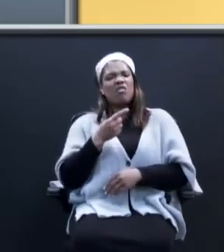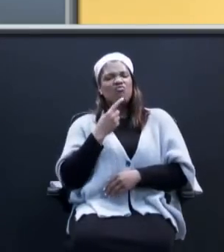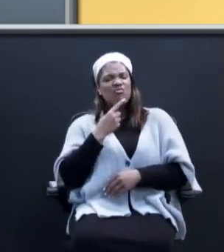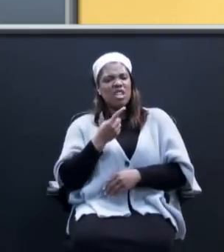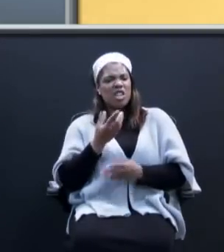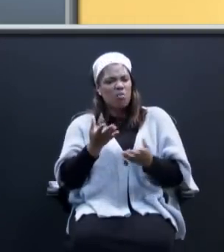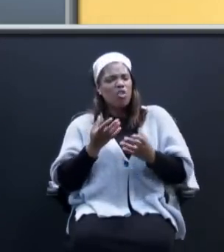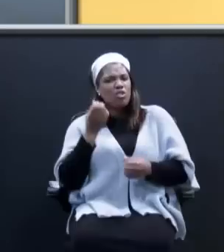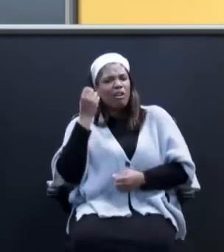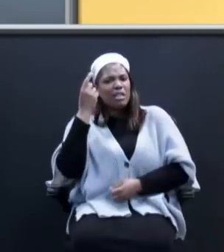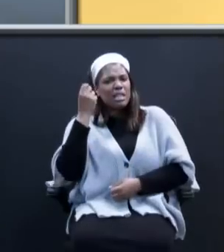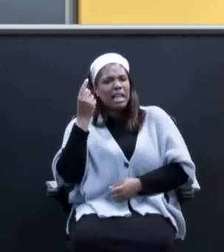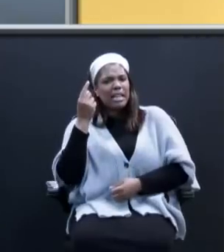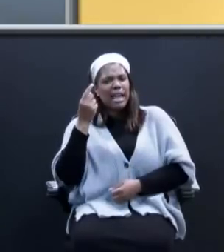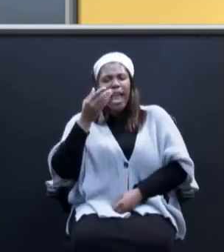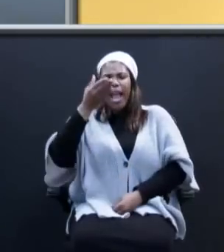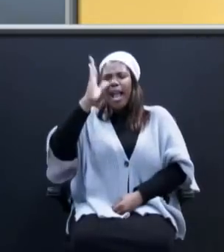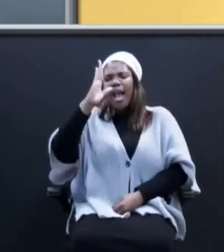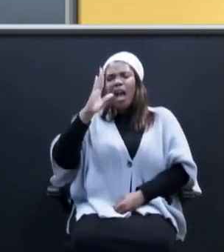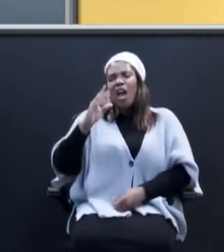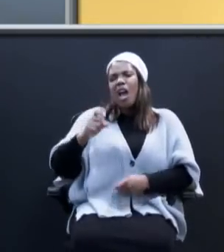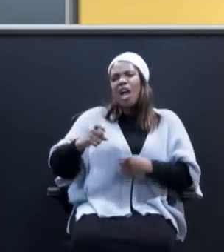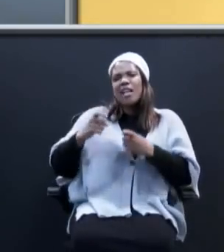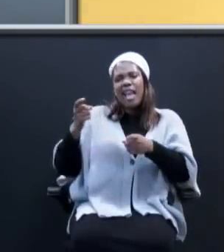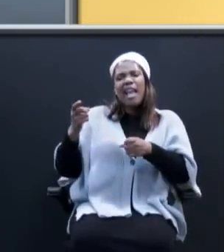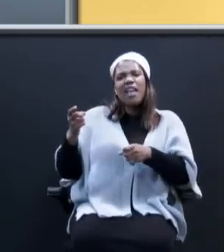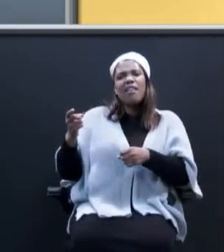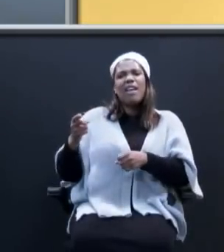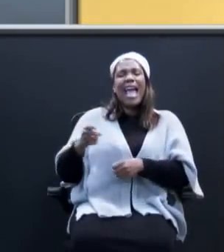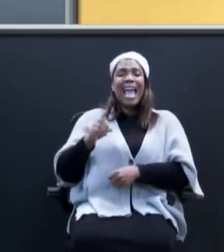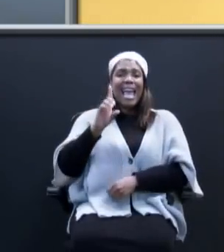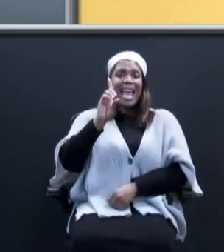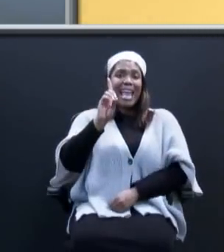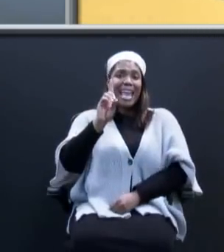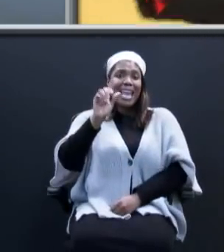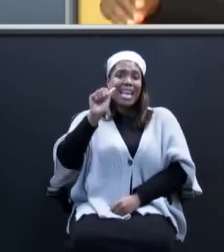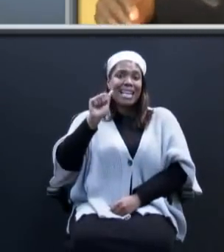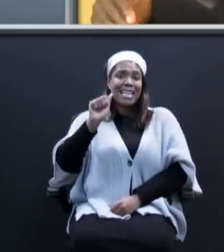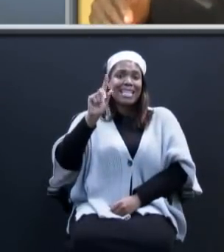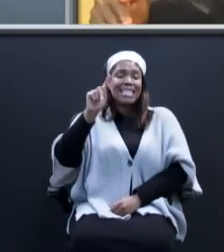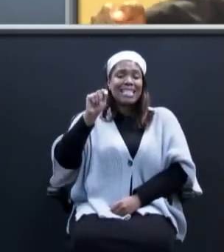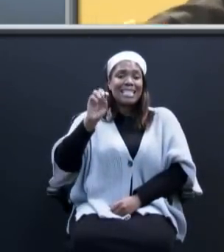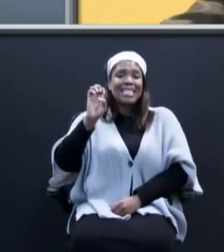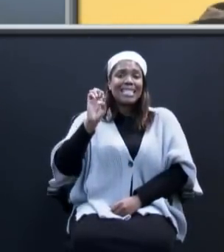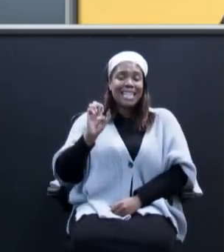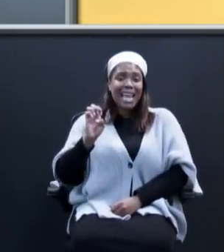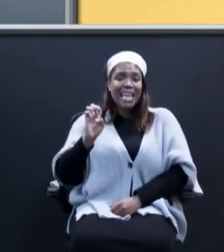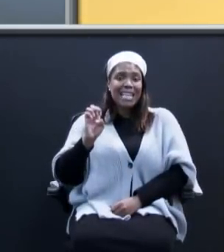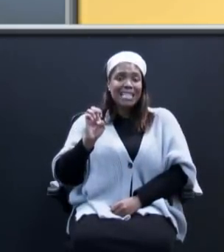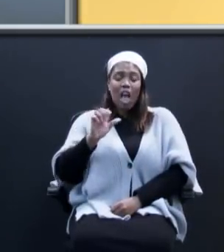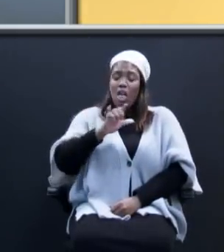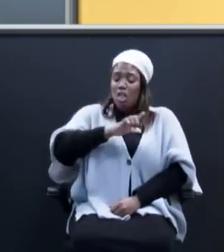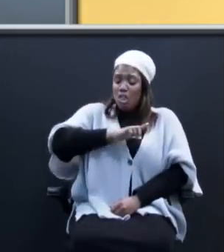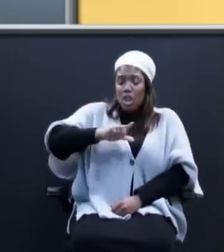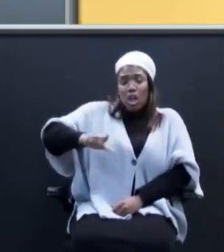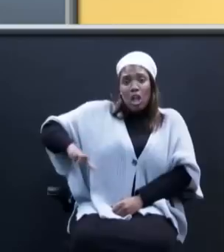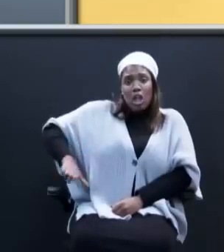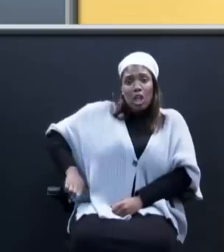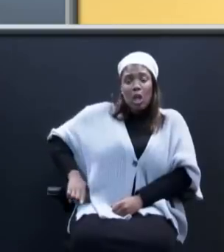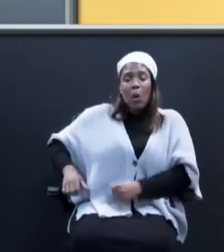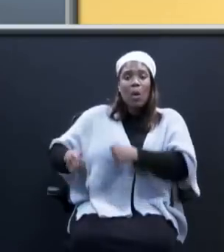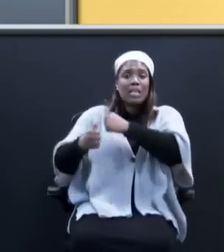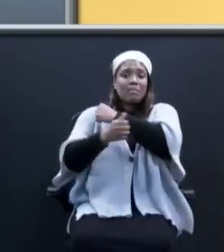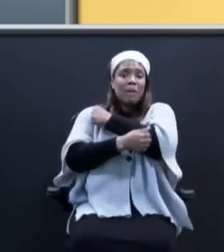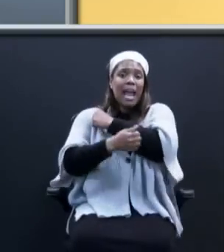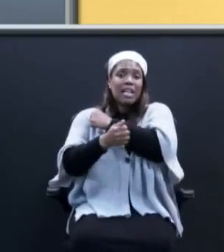because God give a date. He said the Lord's Passover. We keep that every year. But keep your